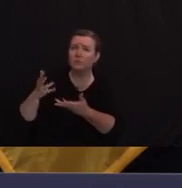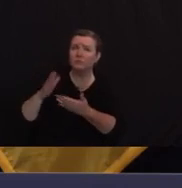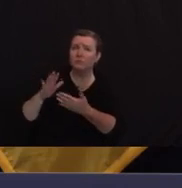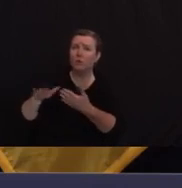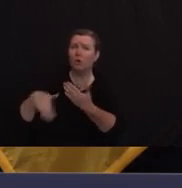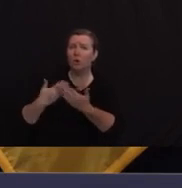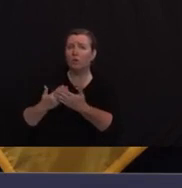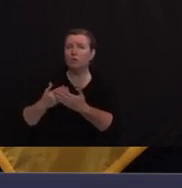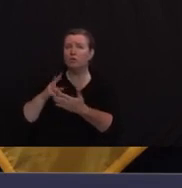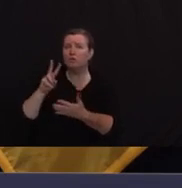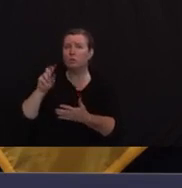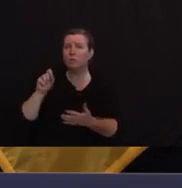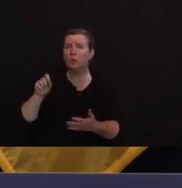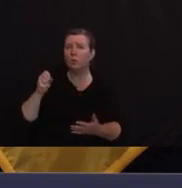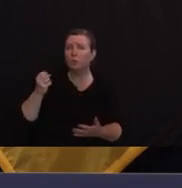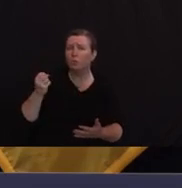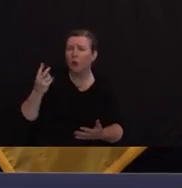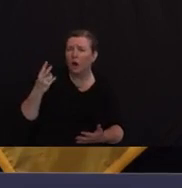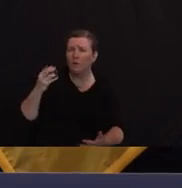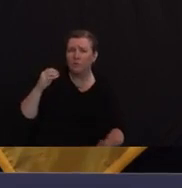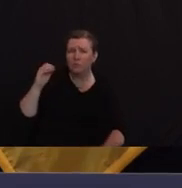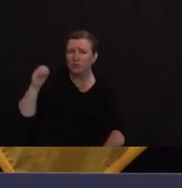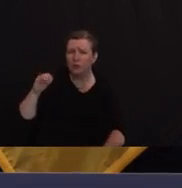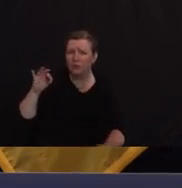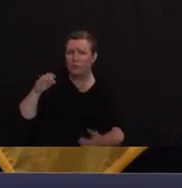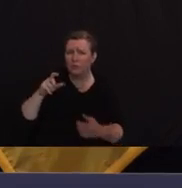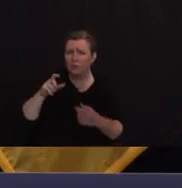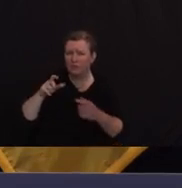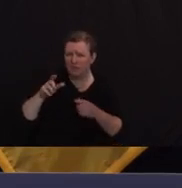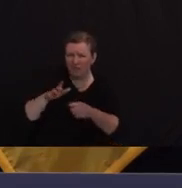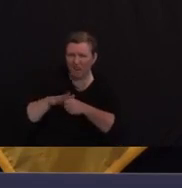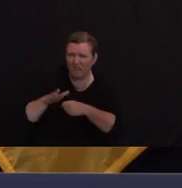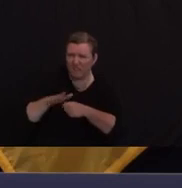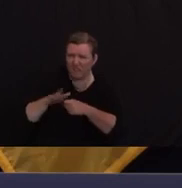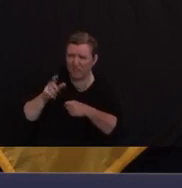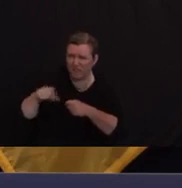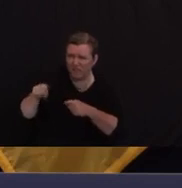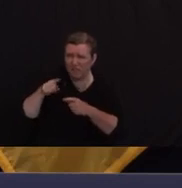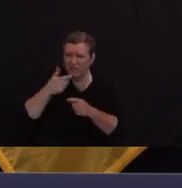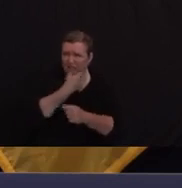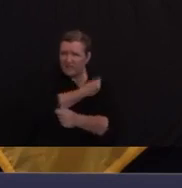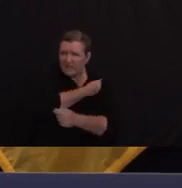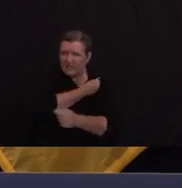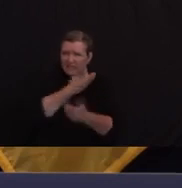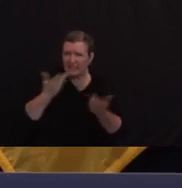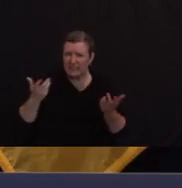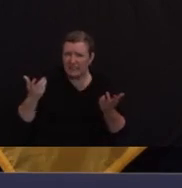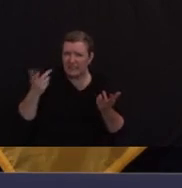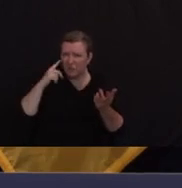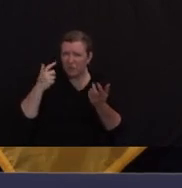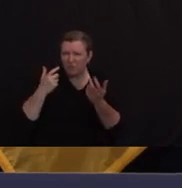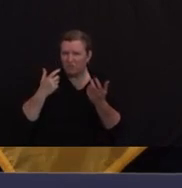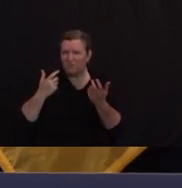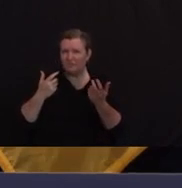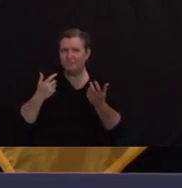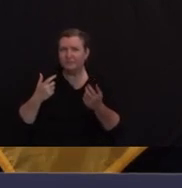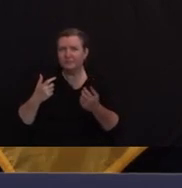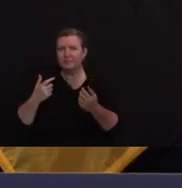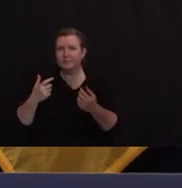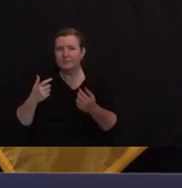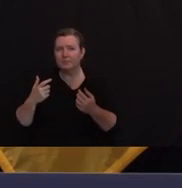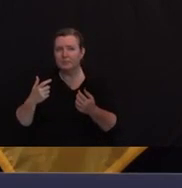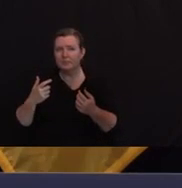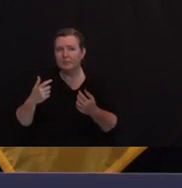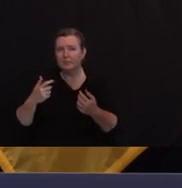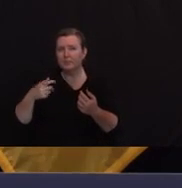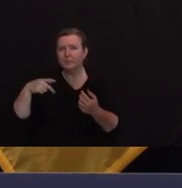take? The Labor Department said 190,000 people going off PEUC, that about 100,000 of them will be moved